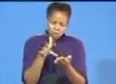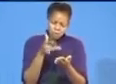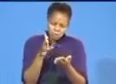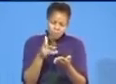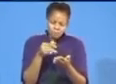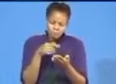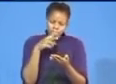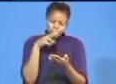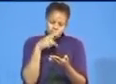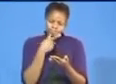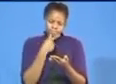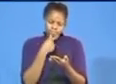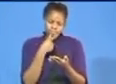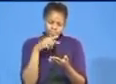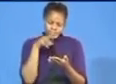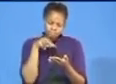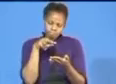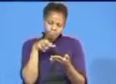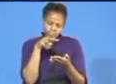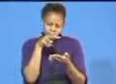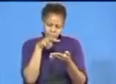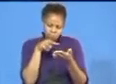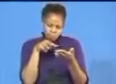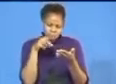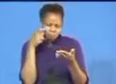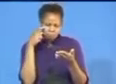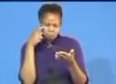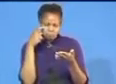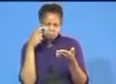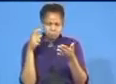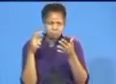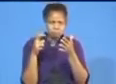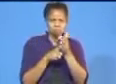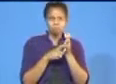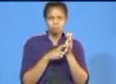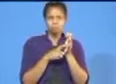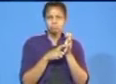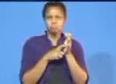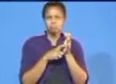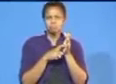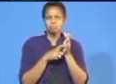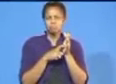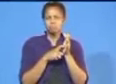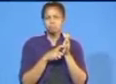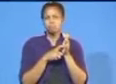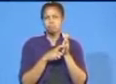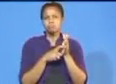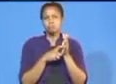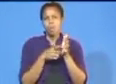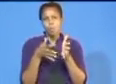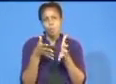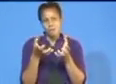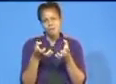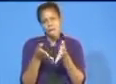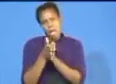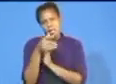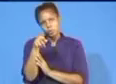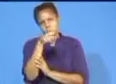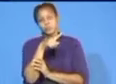for myself, something struck me. And so I'd like to ask you, as